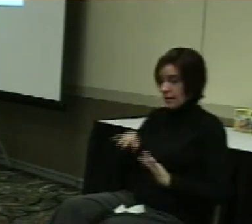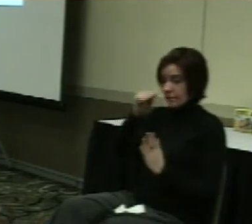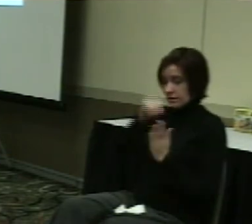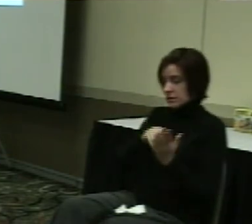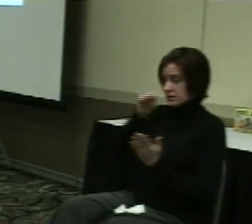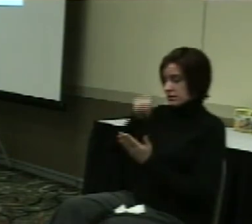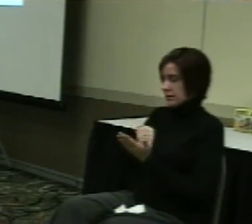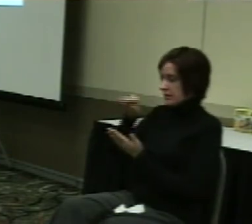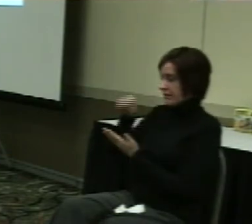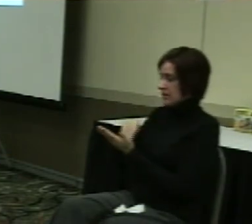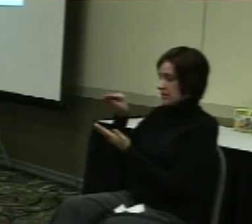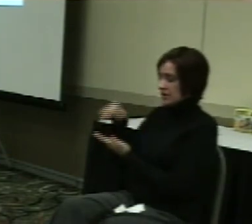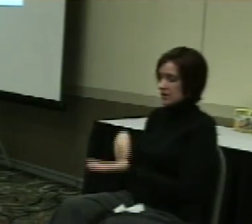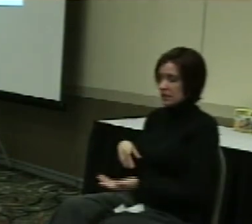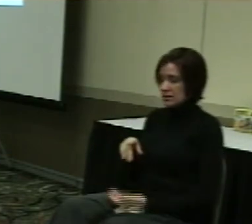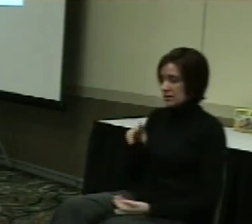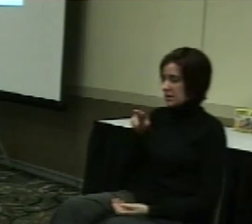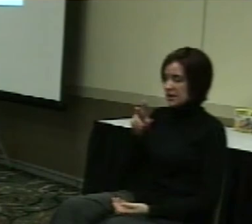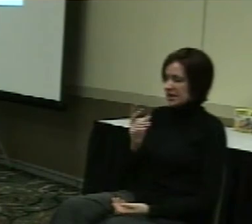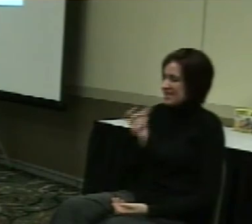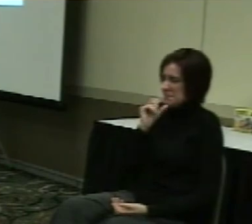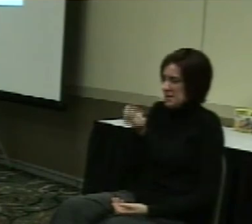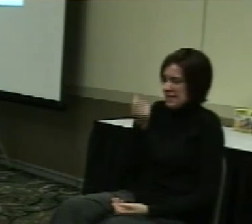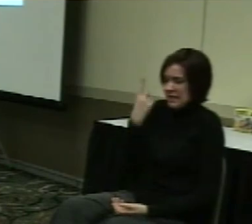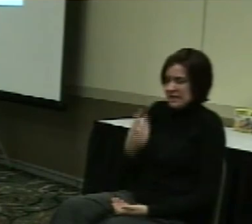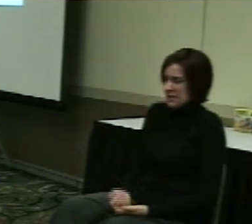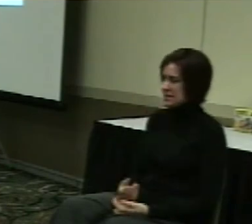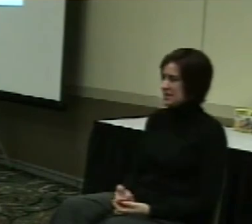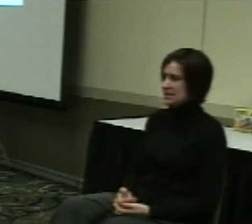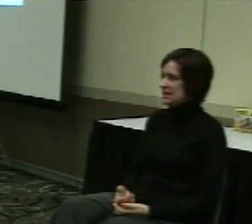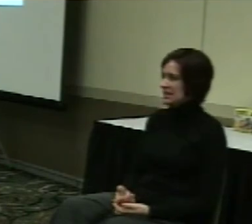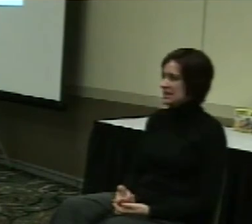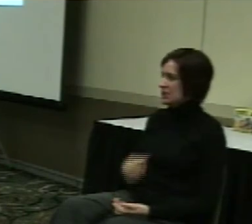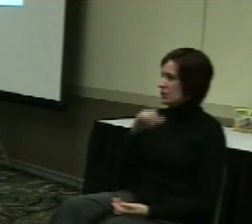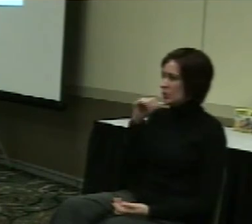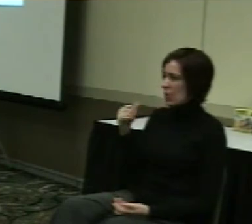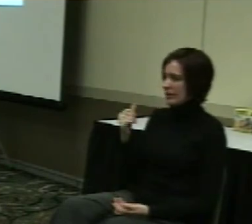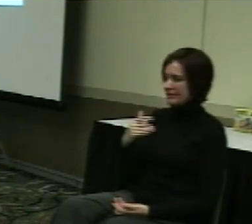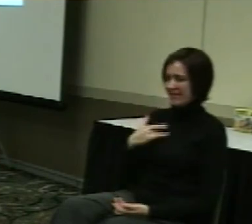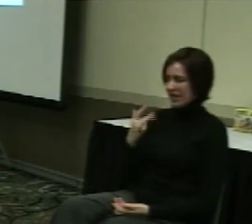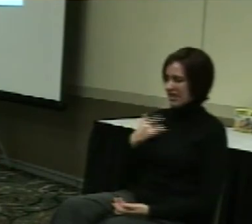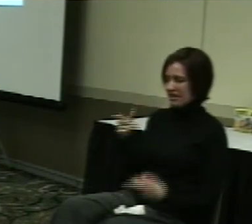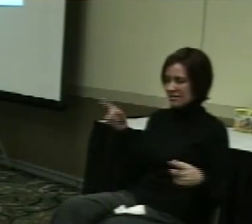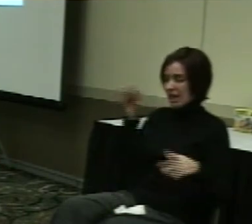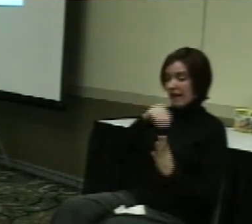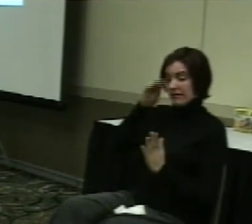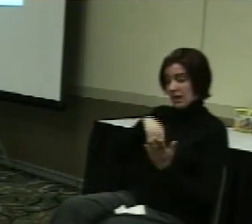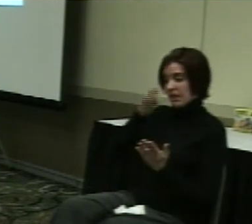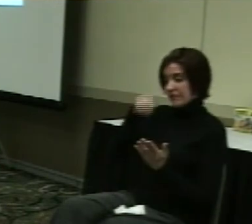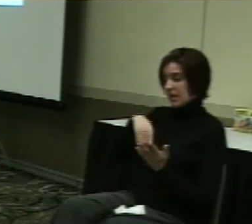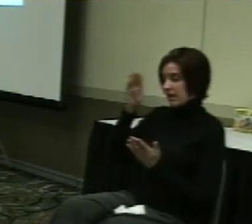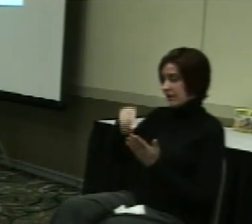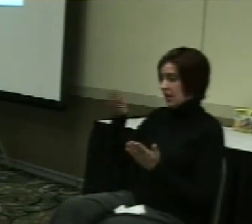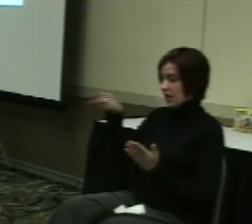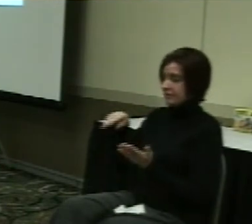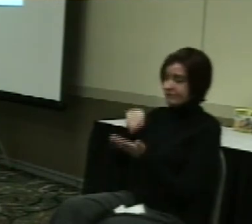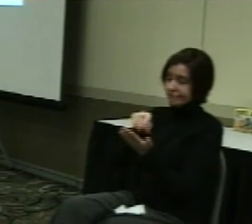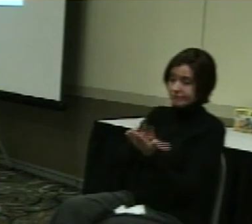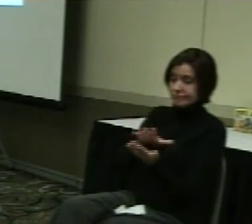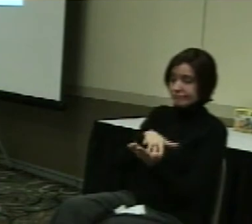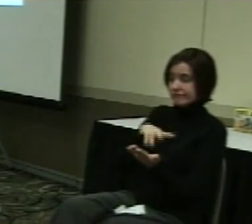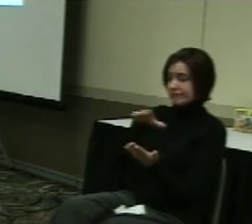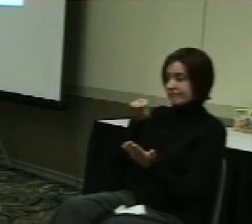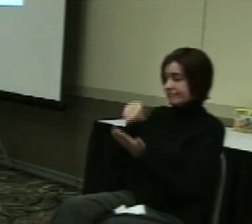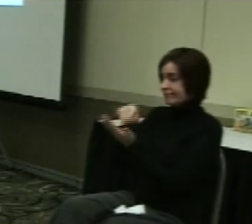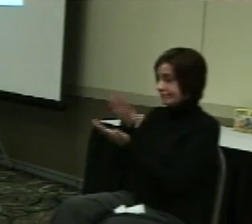space. And it doesn't all come together. Do you ever get that feeling? Gosh, I fill out that block. Here's the information.